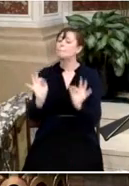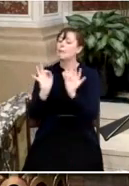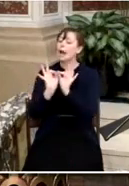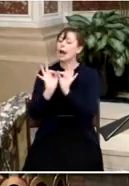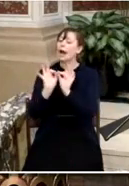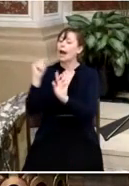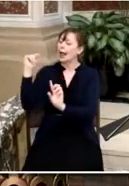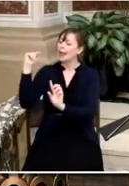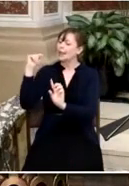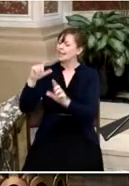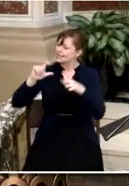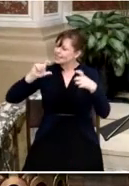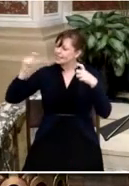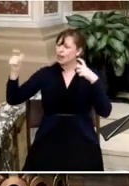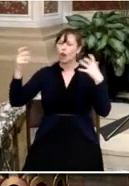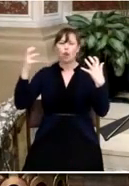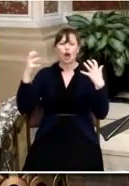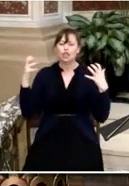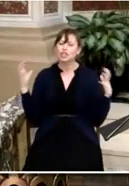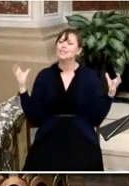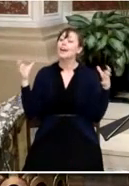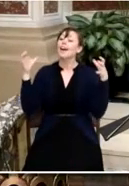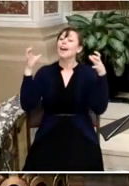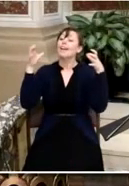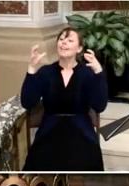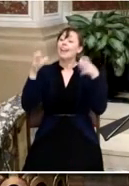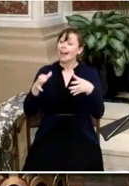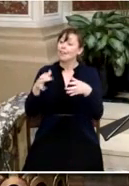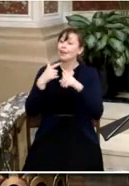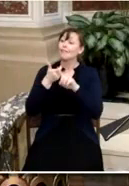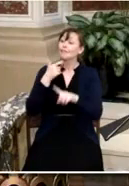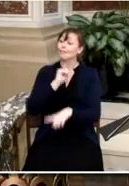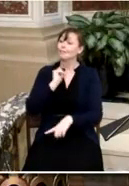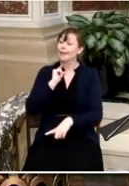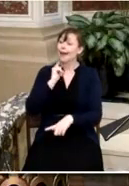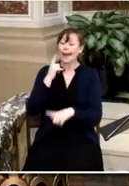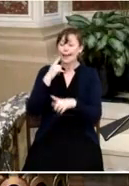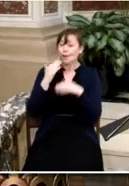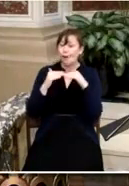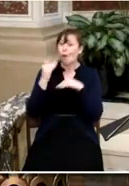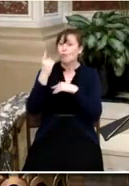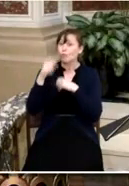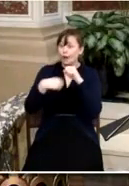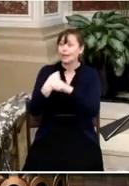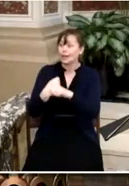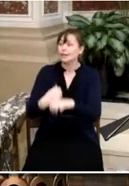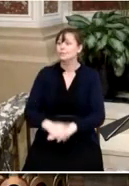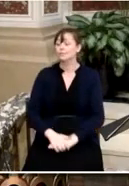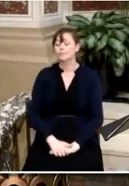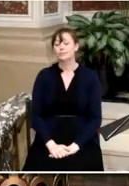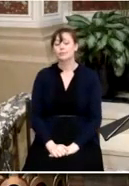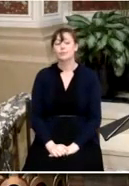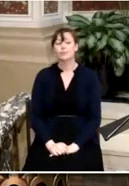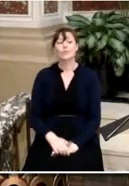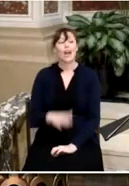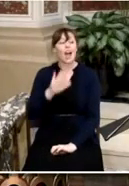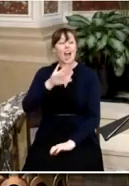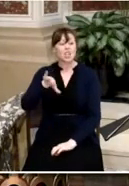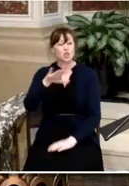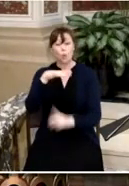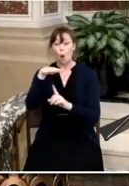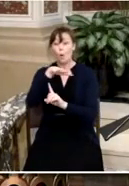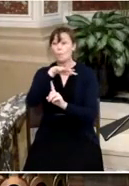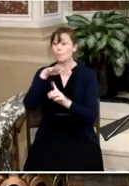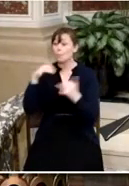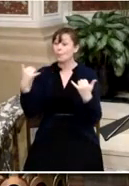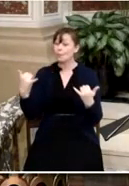the largest gathering of our presbyterate in over a year. And your presence